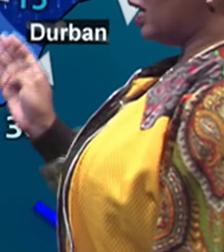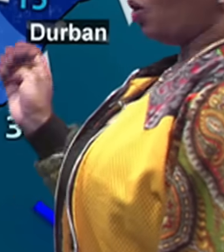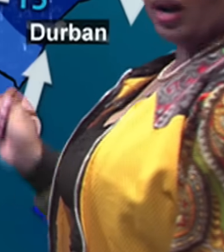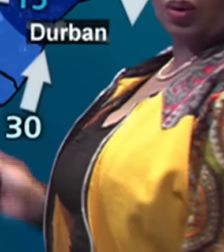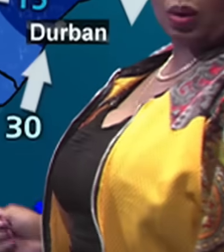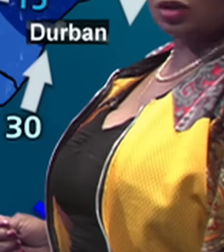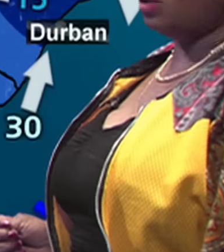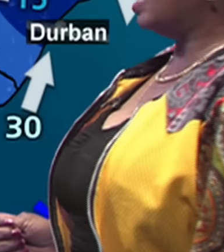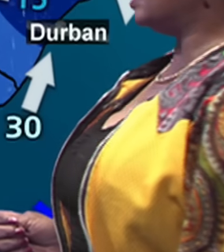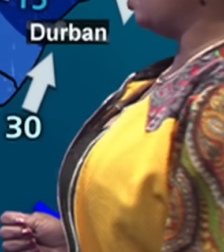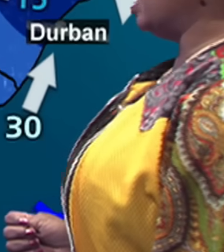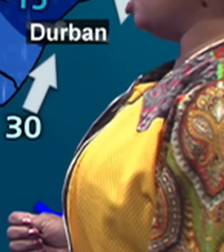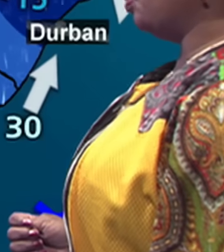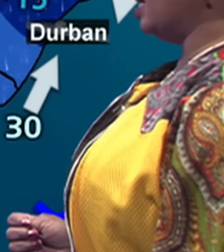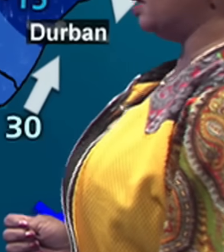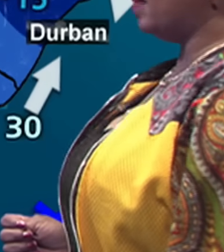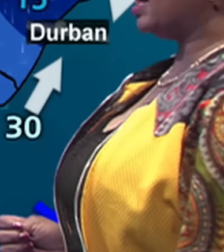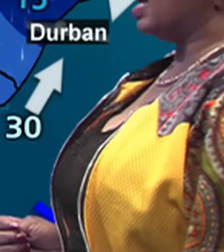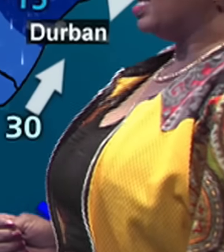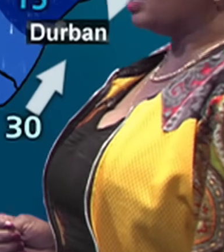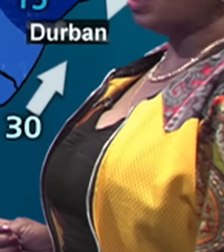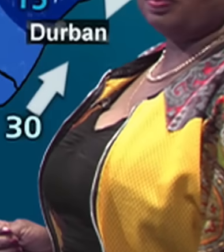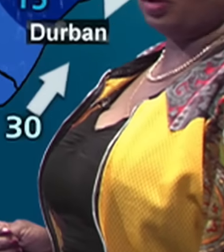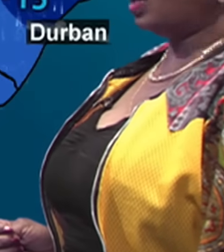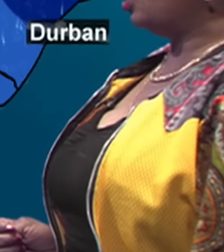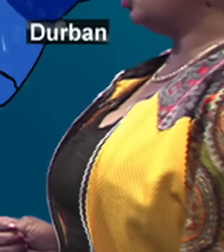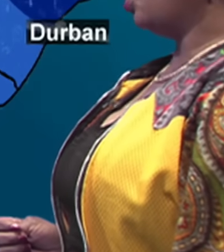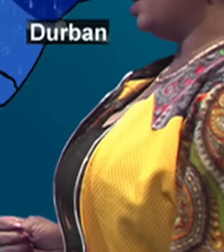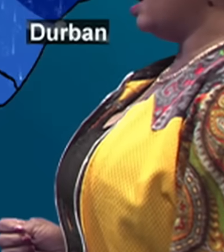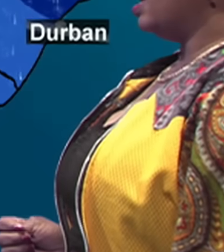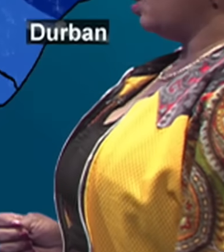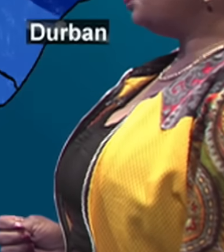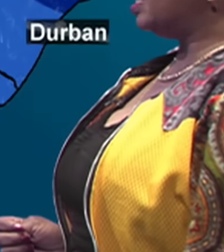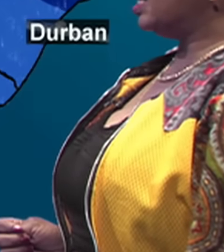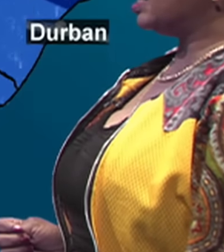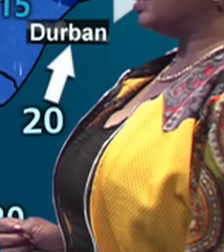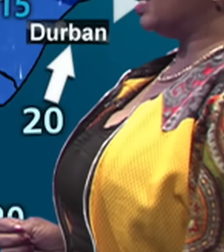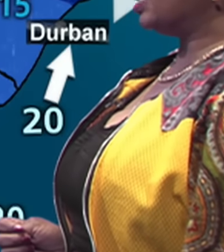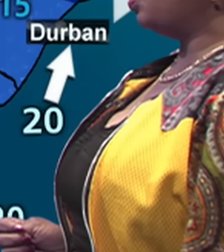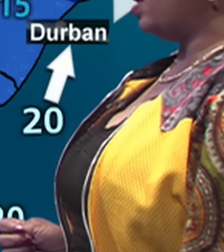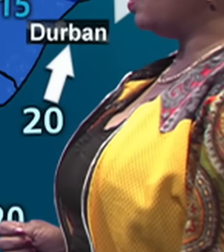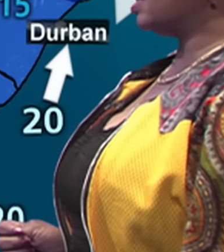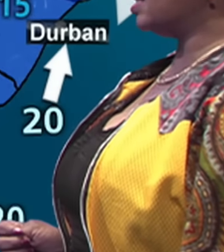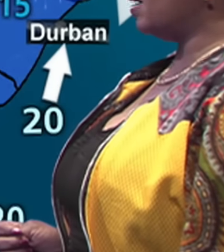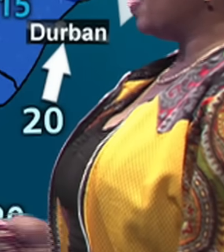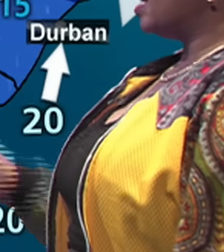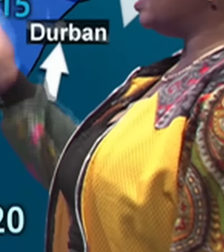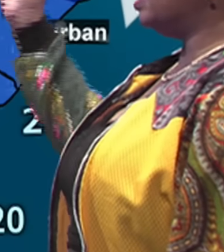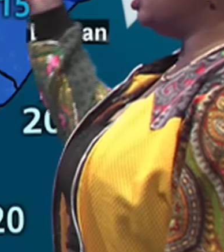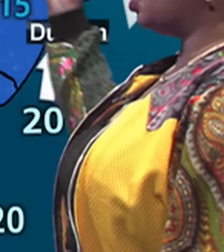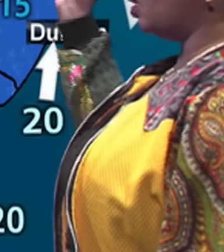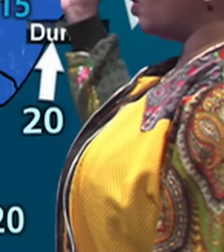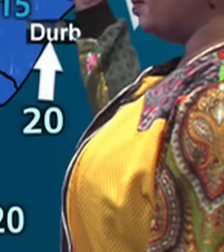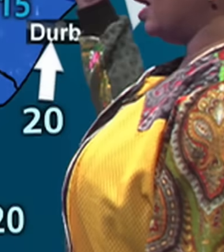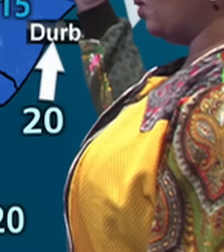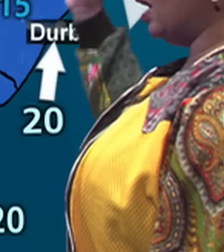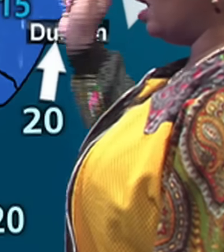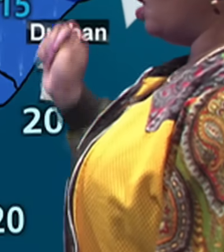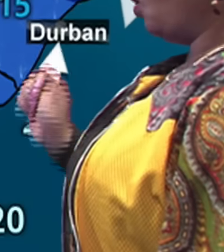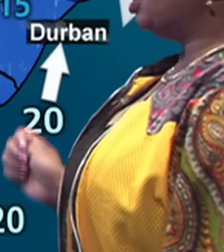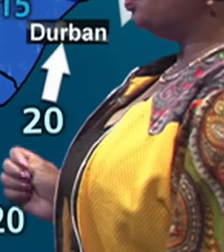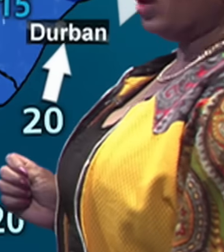go tsenelela gona go la KwaZulu-Natal gona le dipula tše maatla ge re tšwela pele jalo le tšona go dipula tše le santšane re di bona go sasa ke tše dintšhi jalo gore